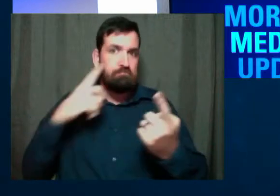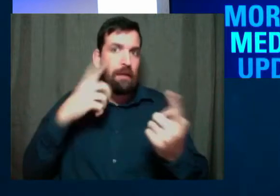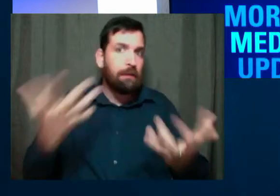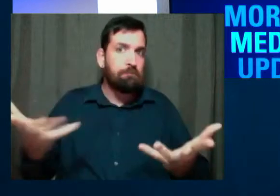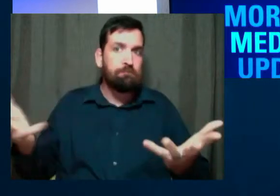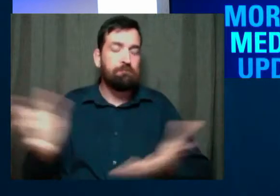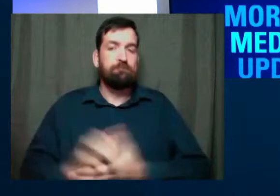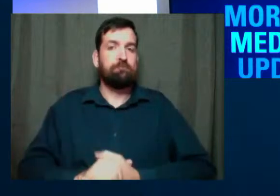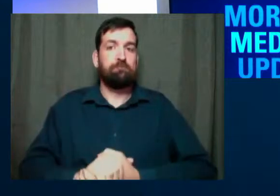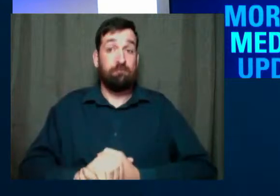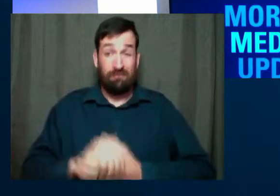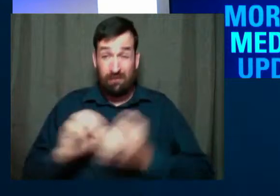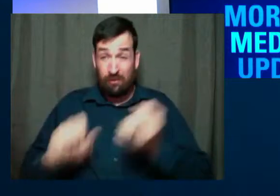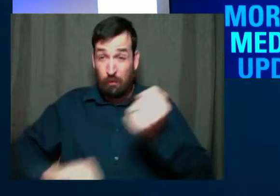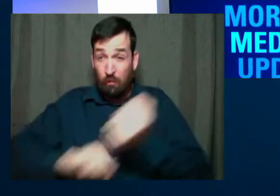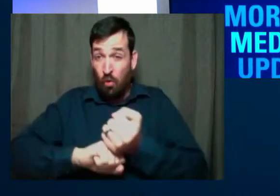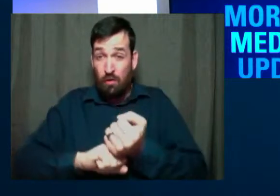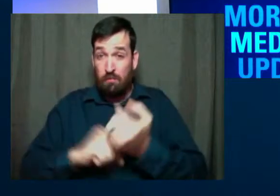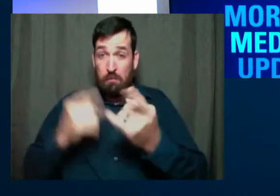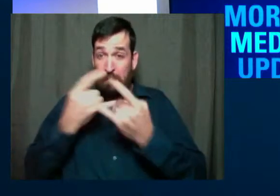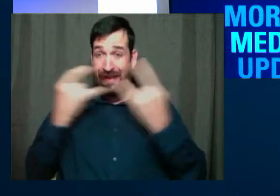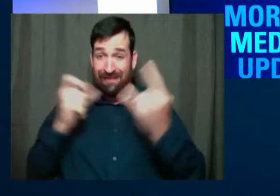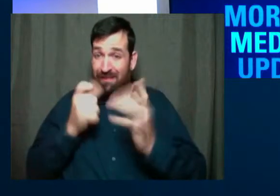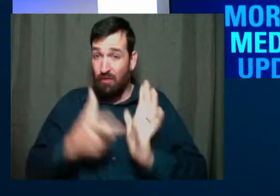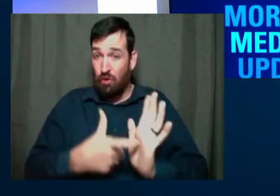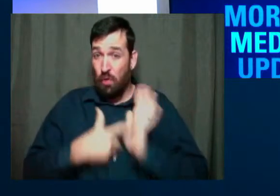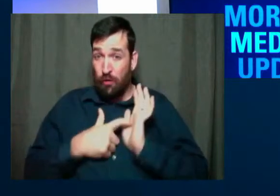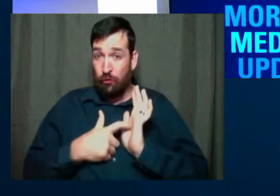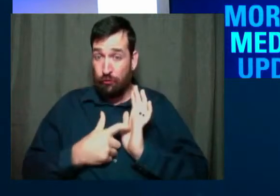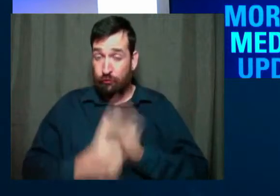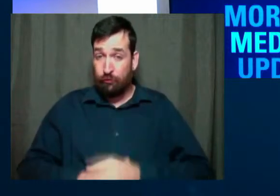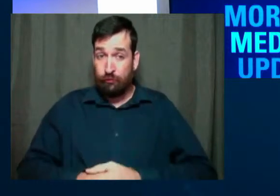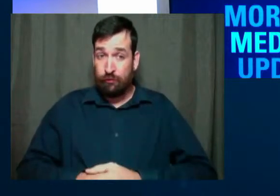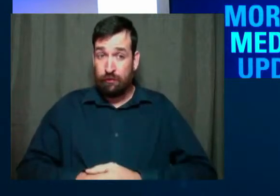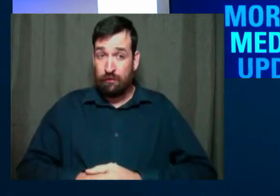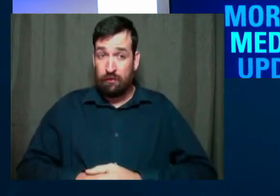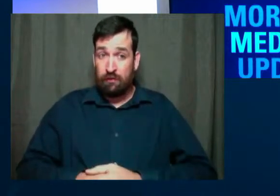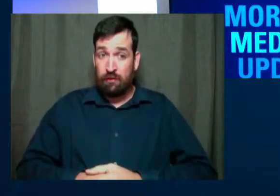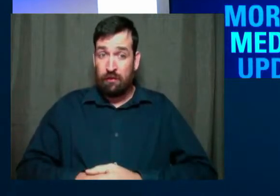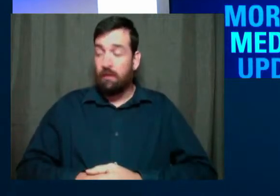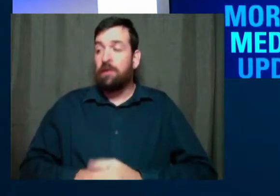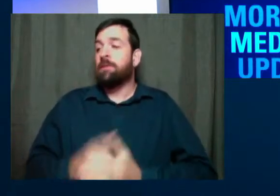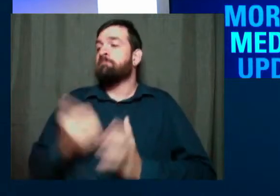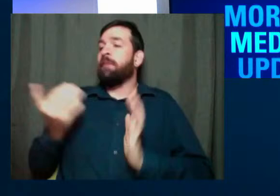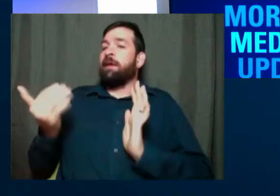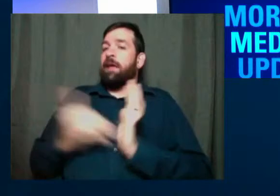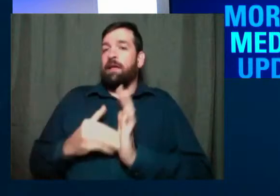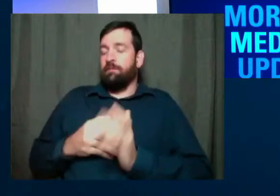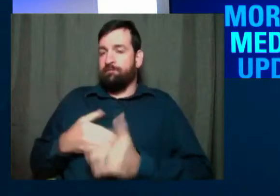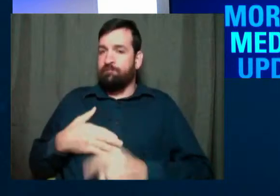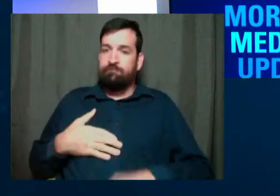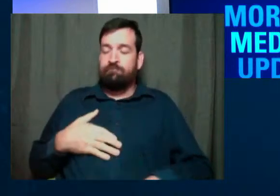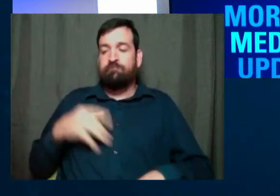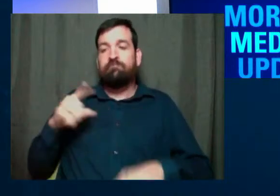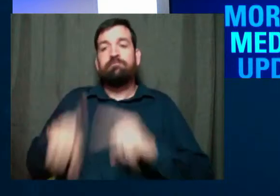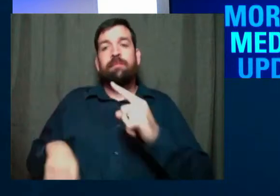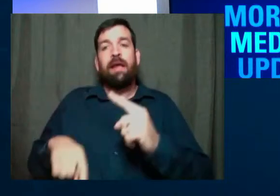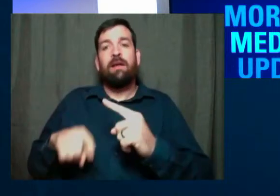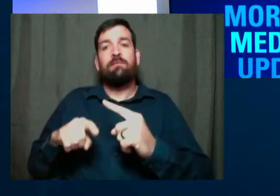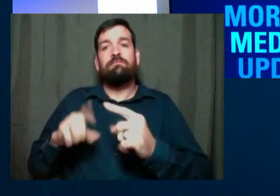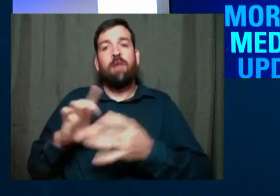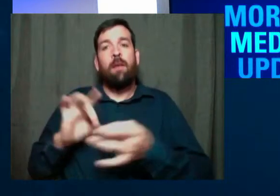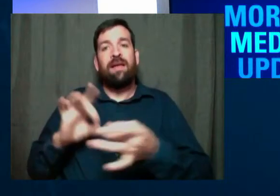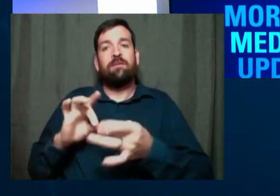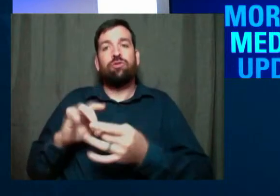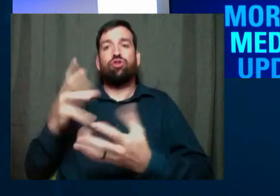support mask optional policies? I just, again, I can't comment on the social needs of the kids in that